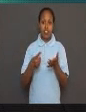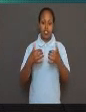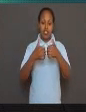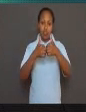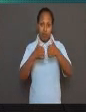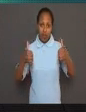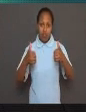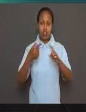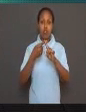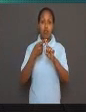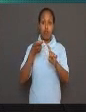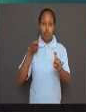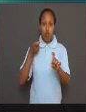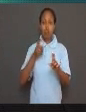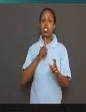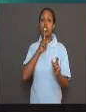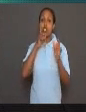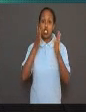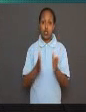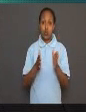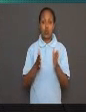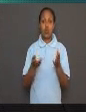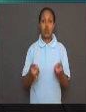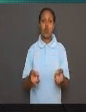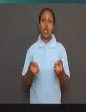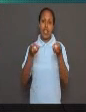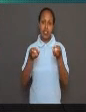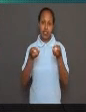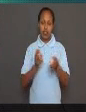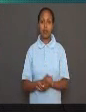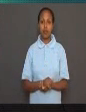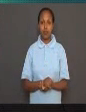subtracted from its true weight.